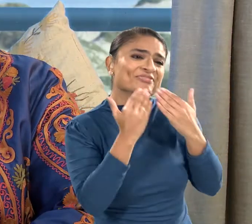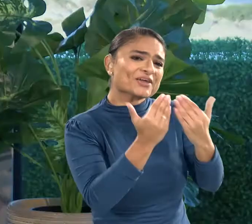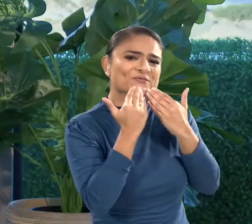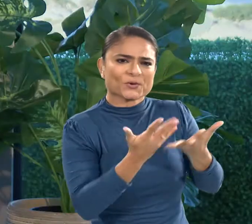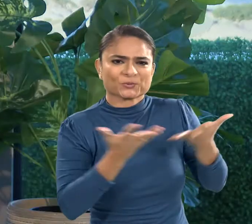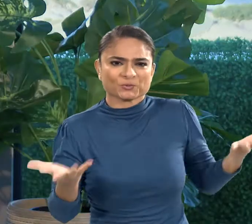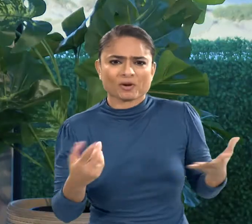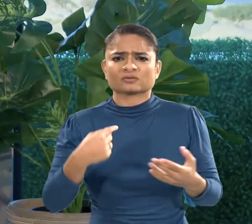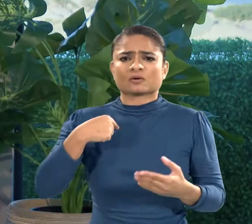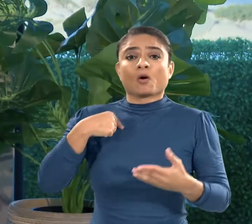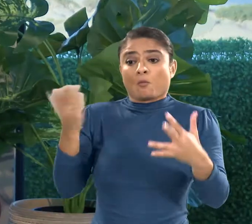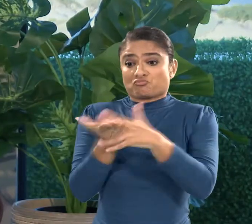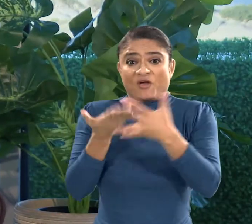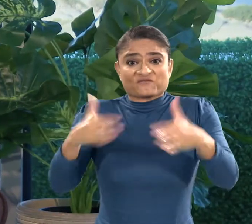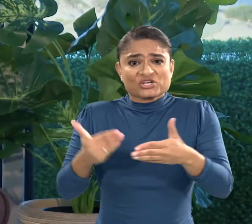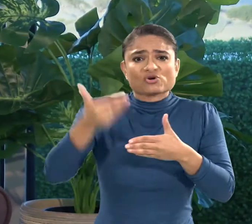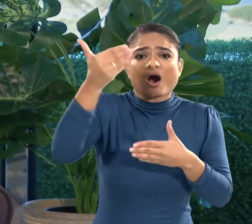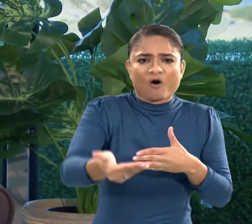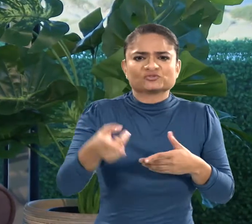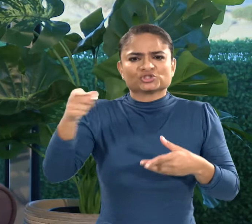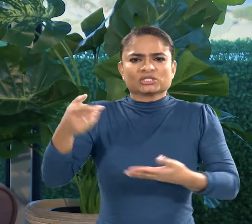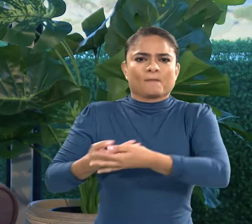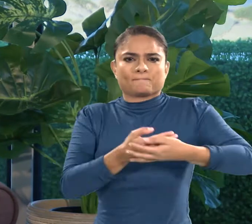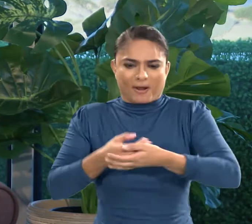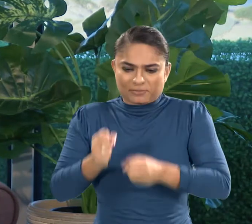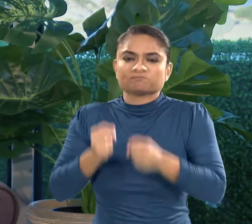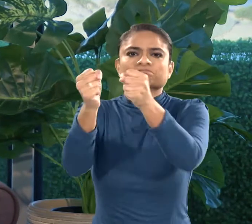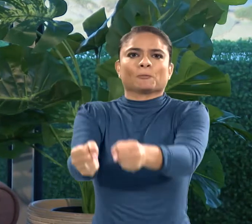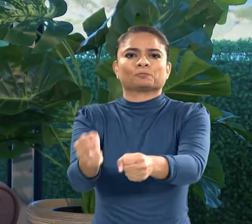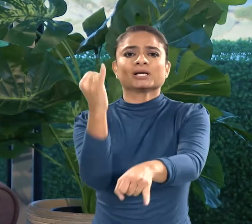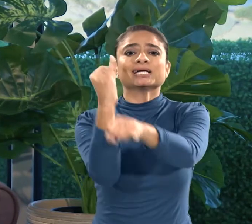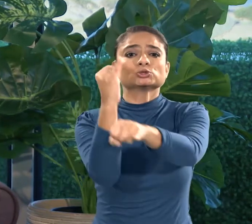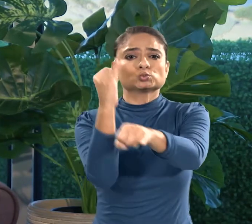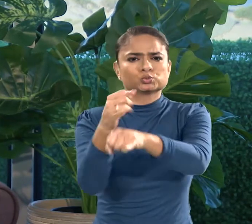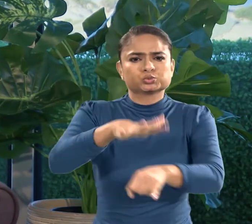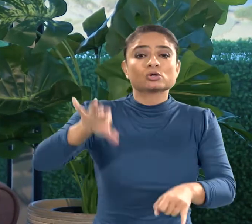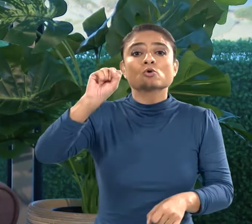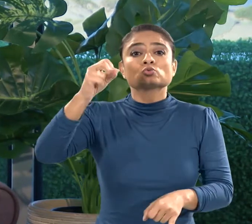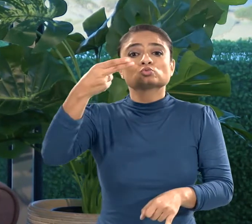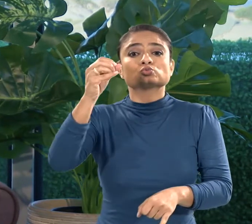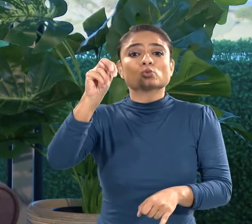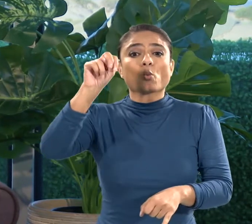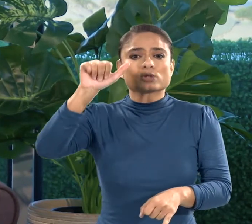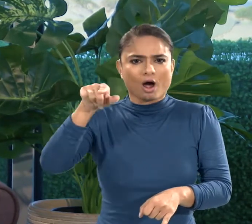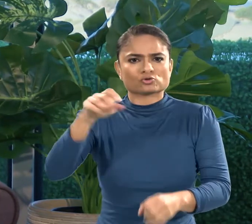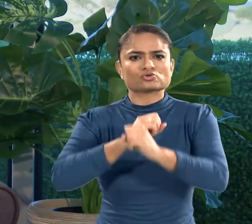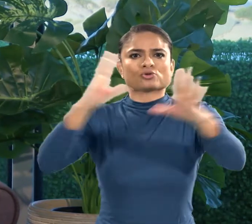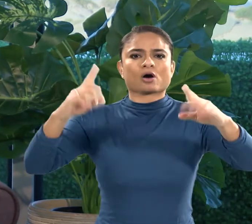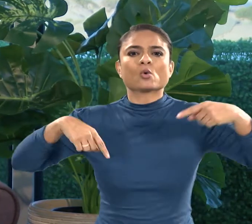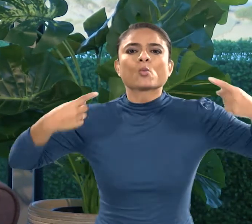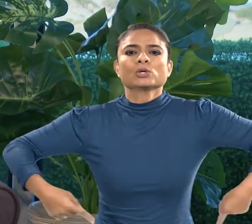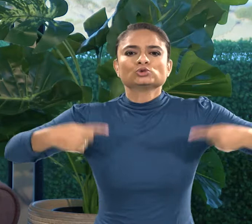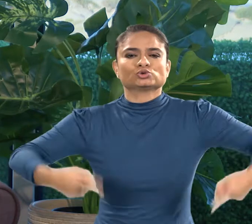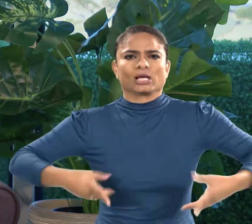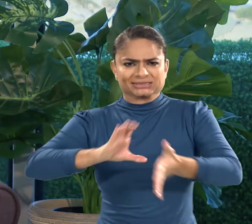much. Nadat sy ingesê was om haar kind in 'n inligting te plaas, het SHONA McDonald 'n revolusie begin